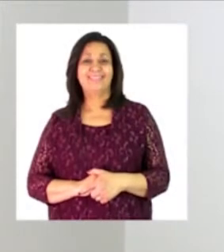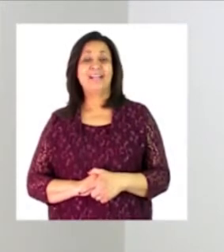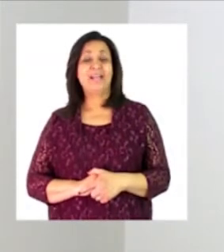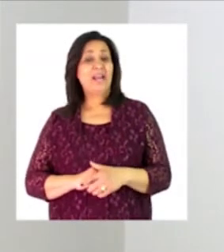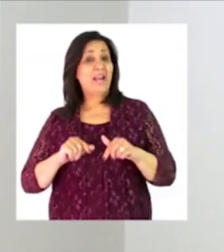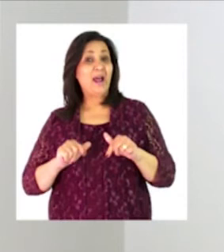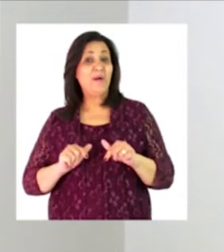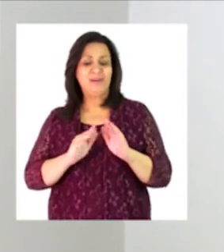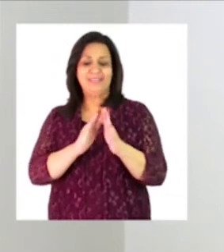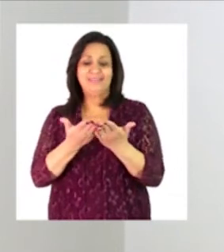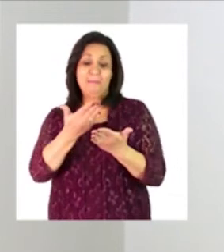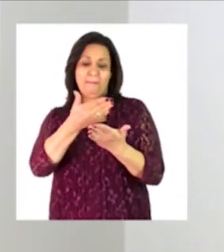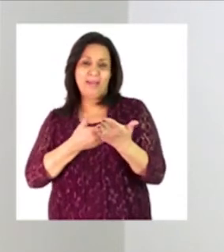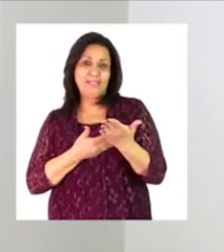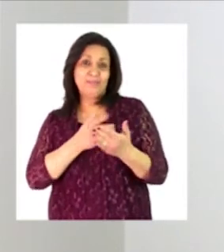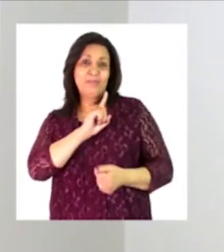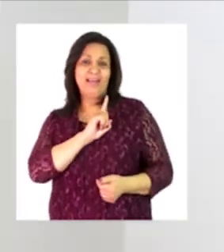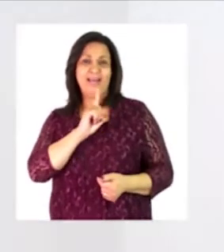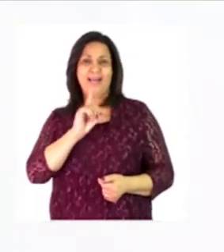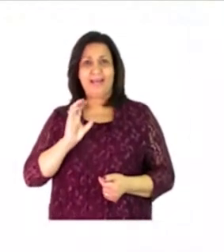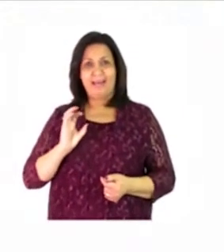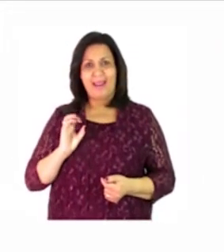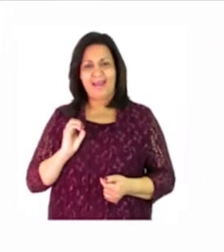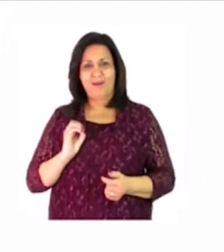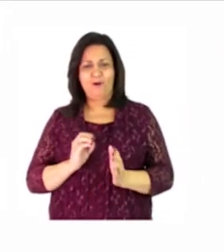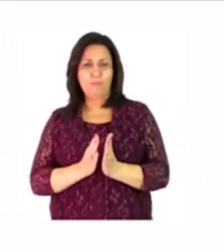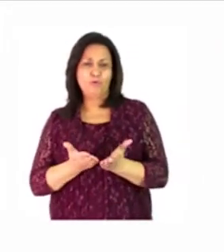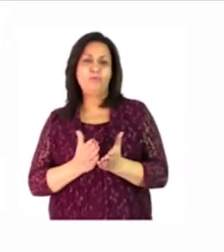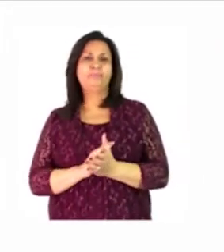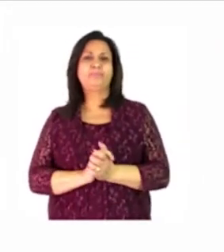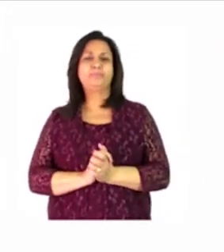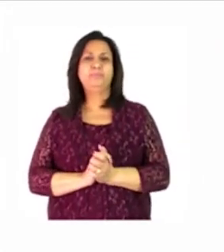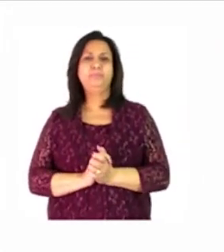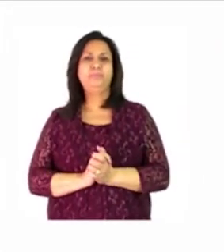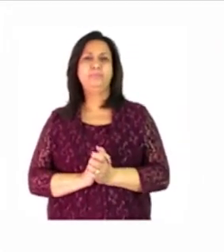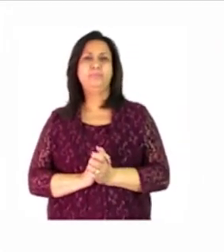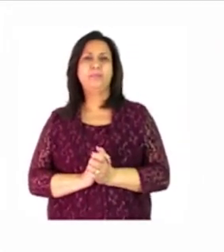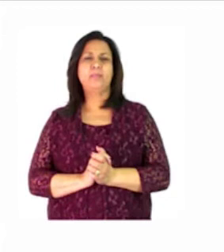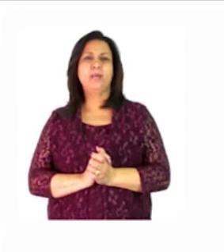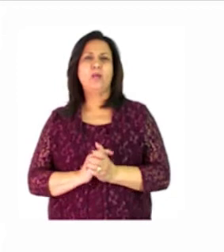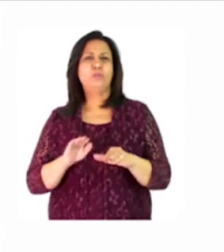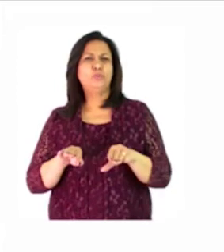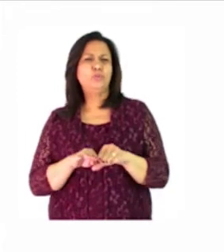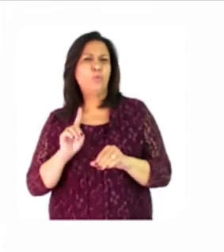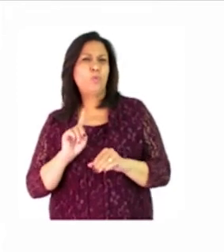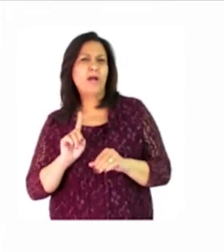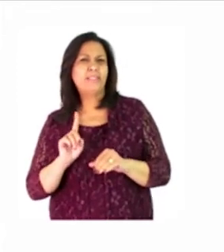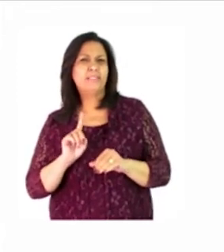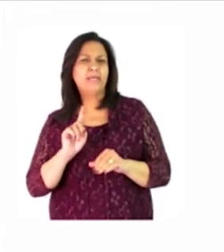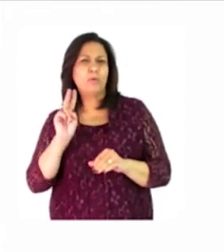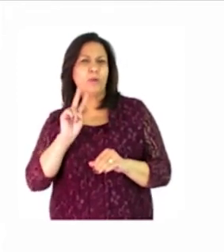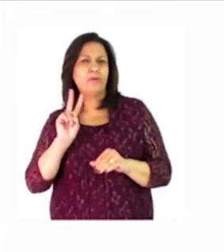Now let's turn to page 10 of our booklet. The instruction that we have right